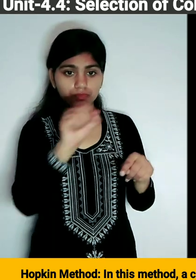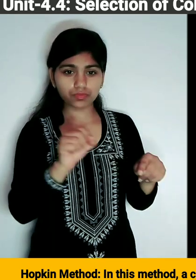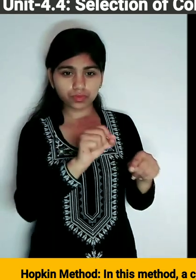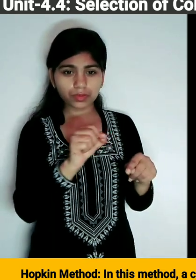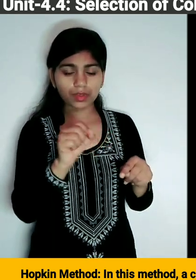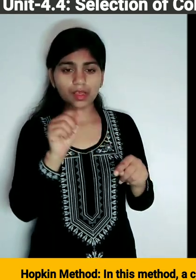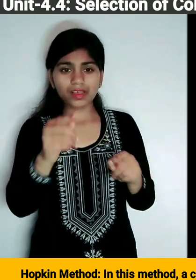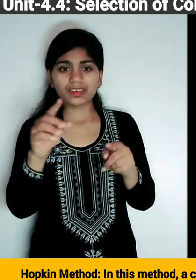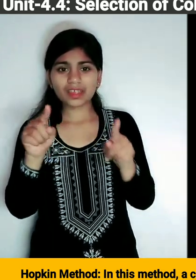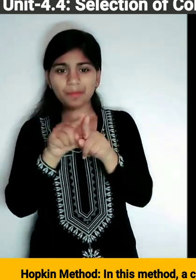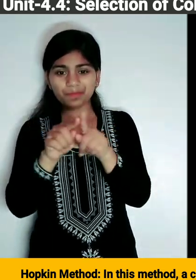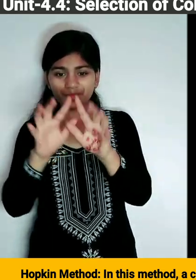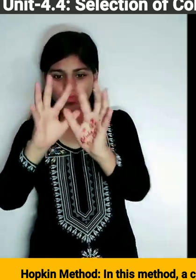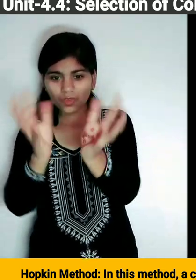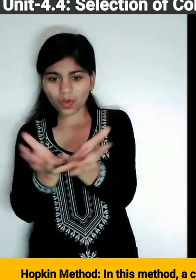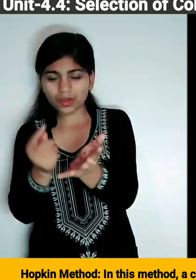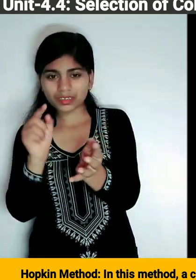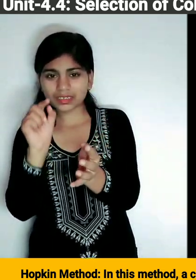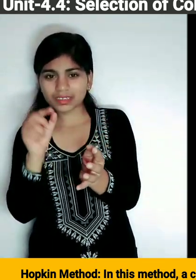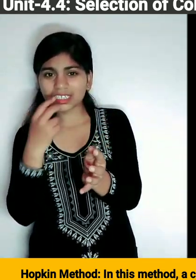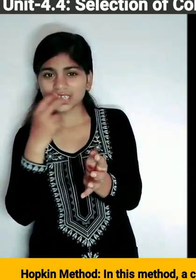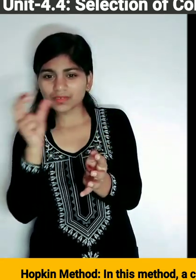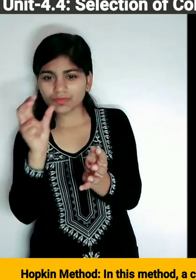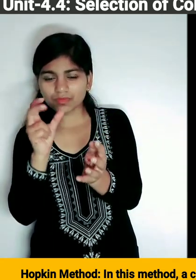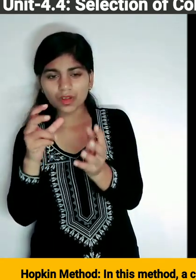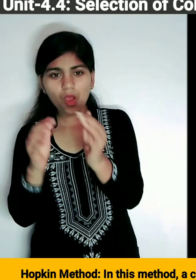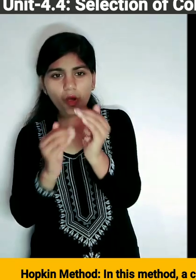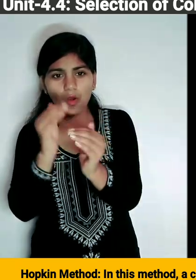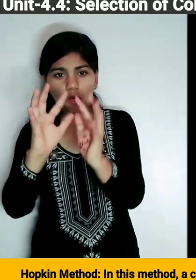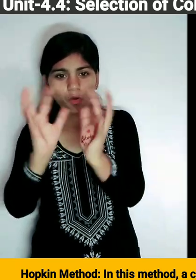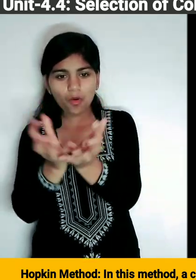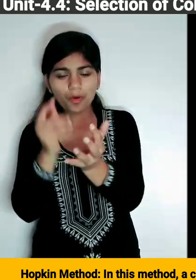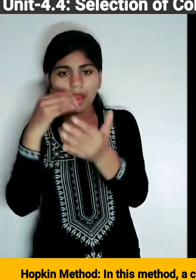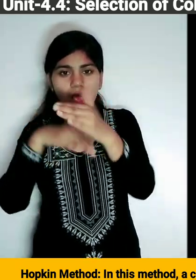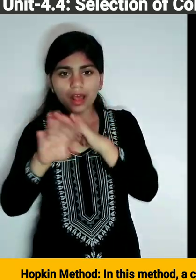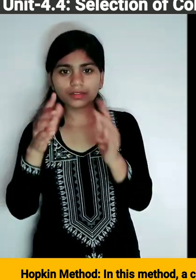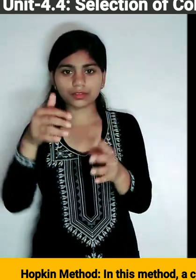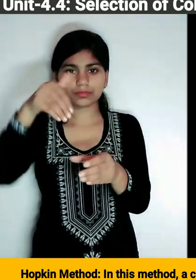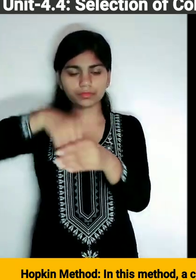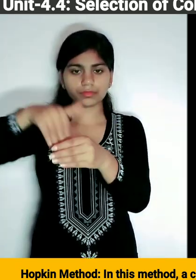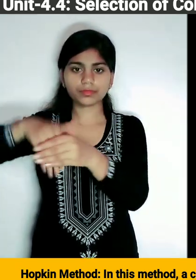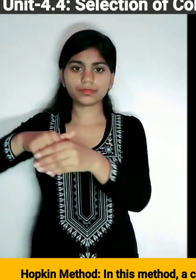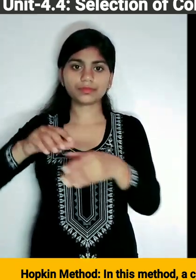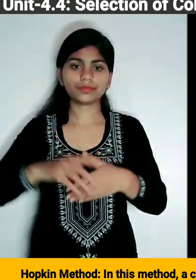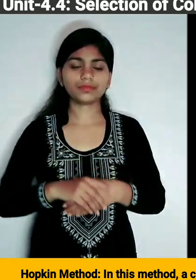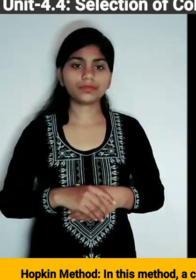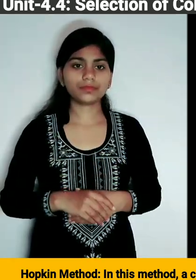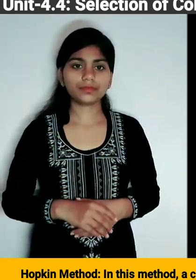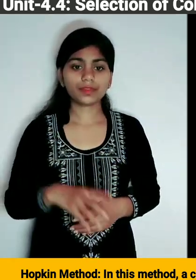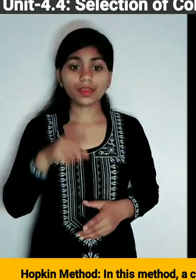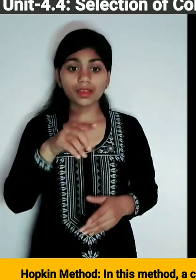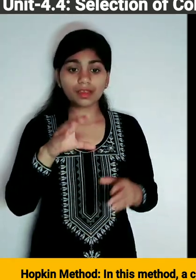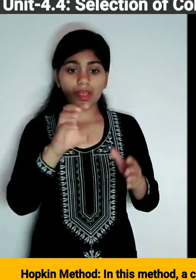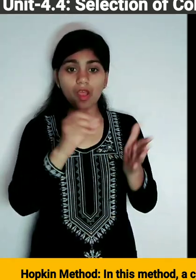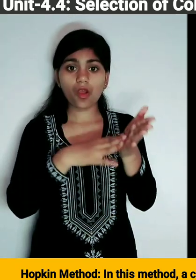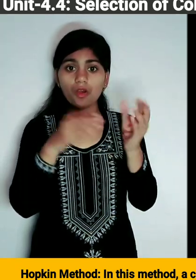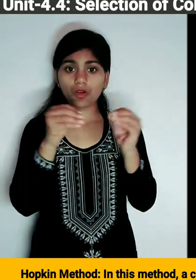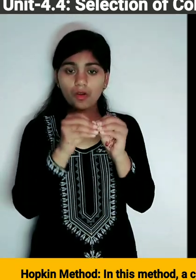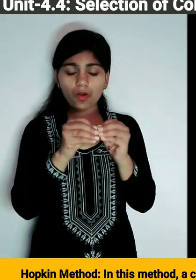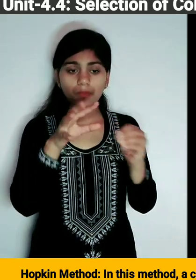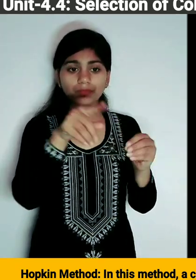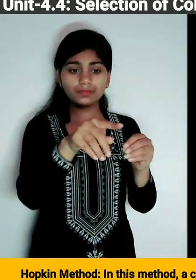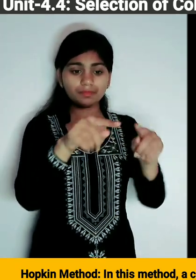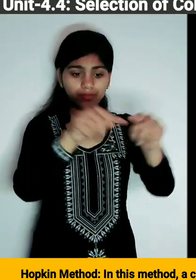brood nest of breeder colony to lay eggs. Then the comb is